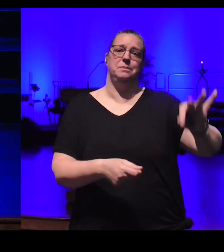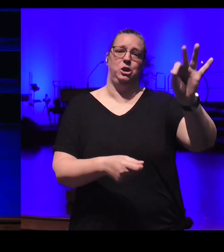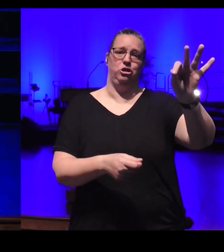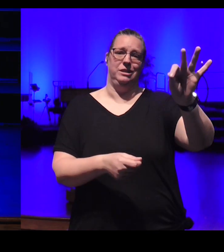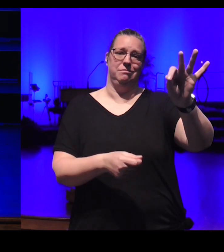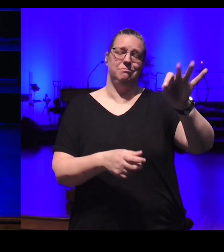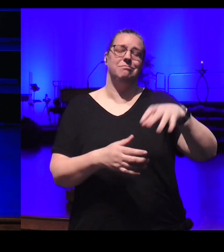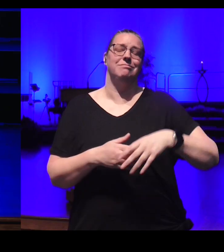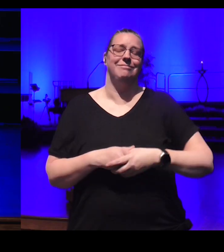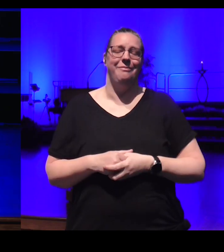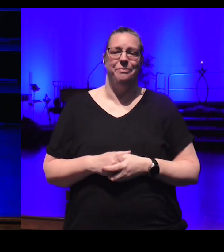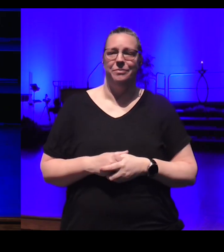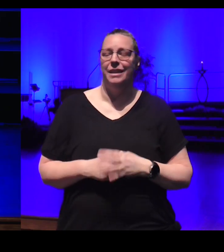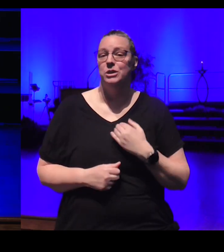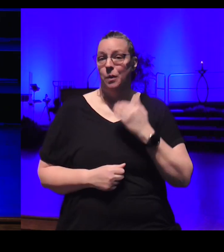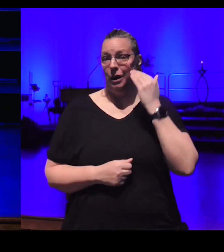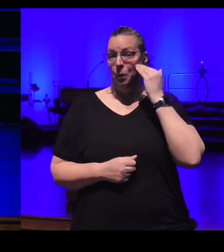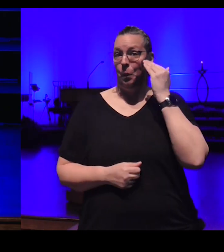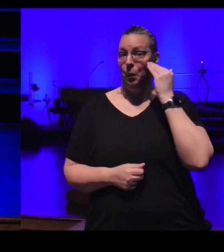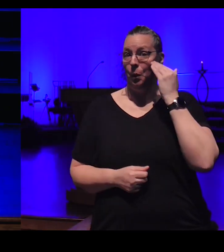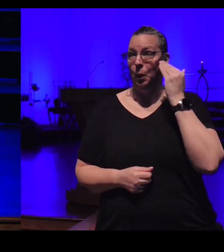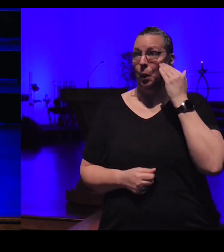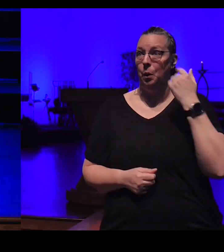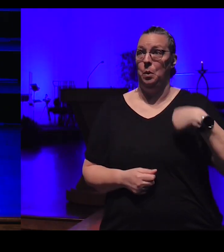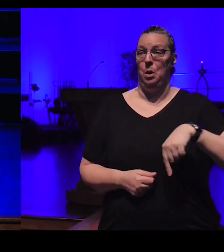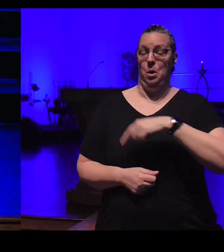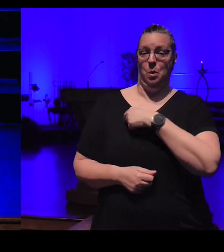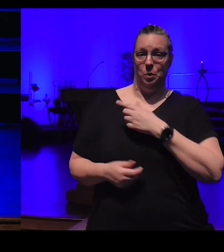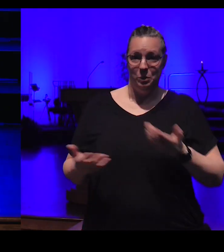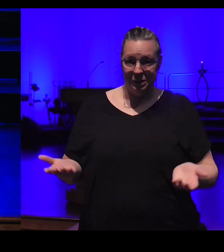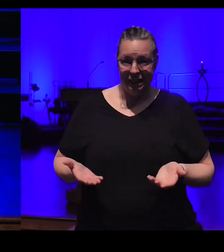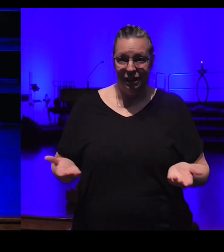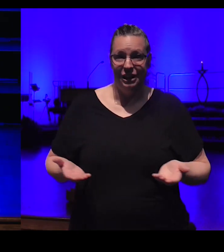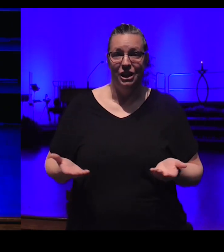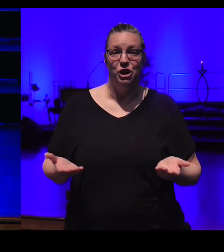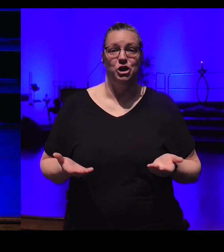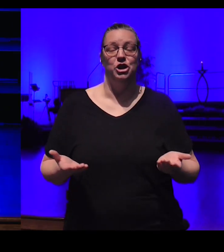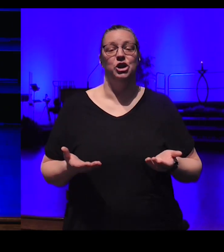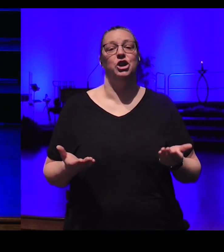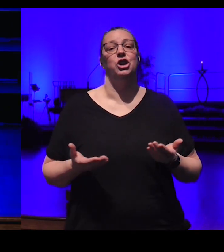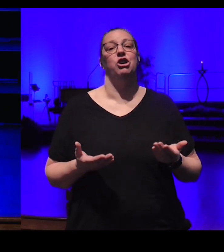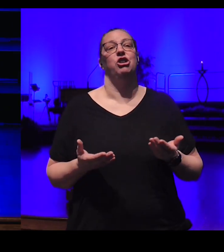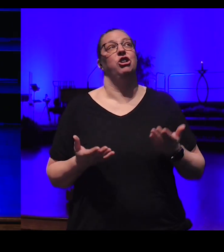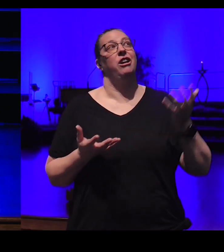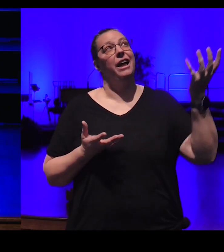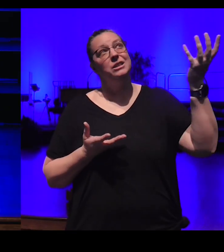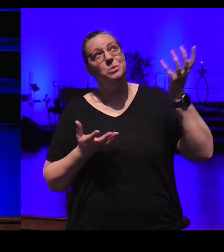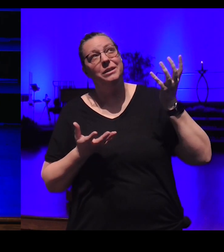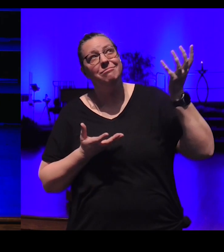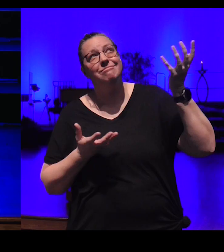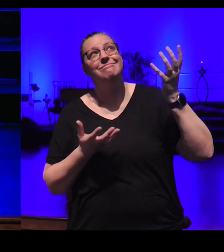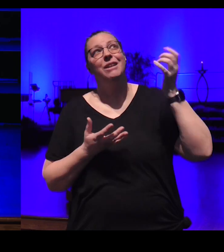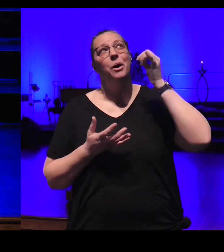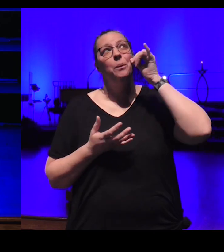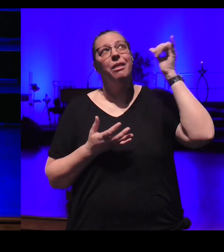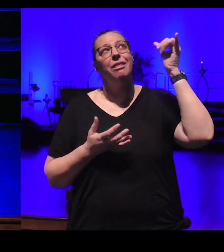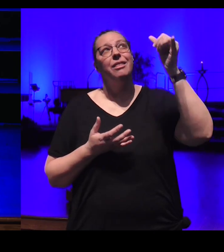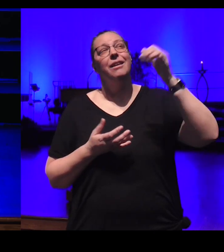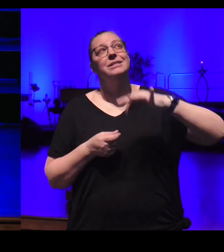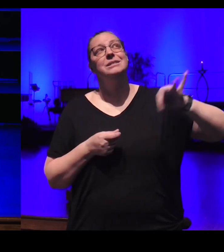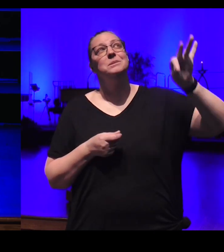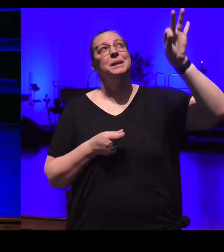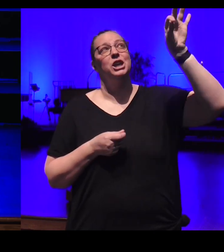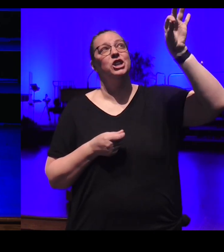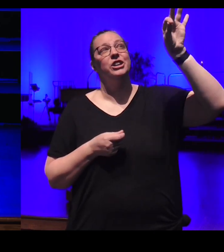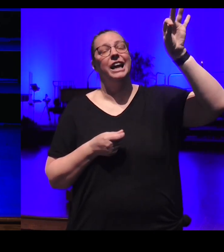I know that all of us here in this communion with the infinite allow this